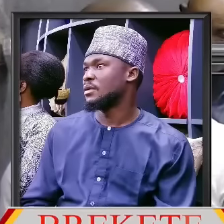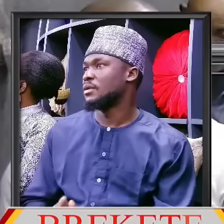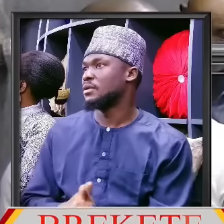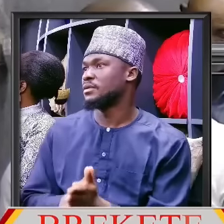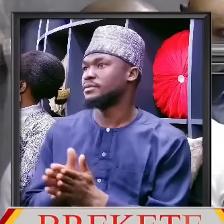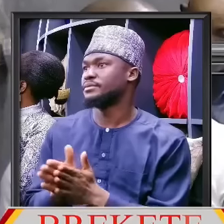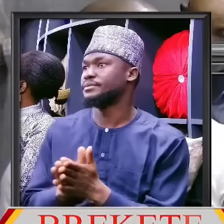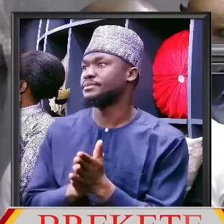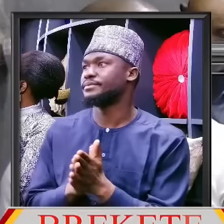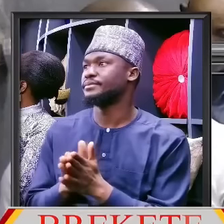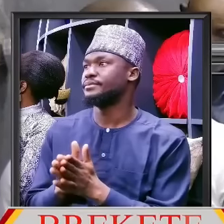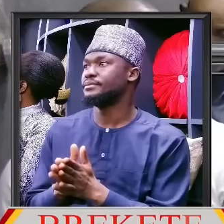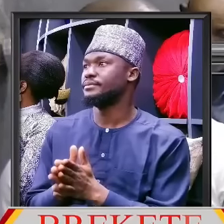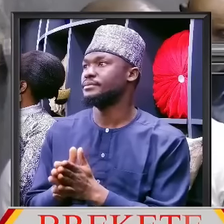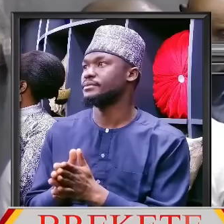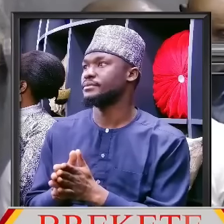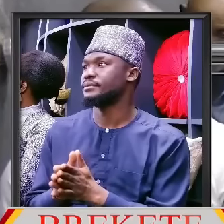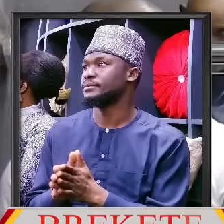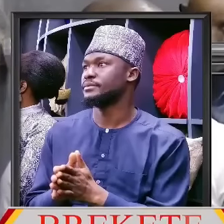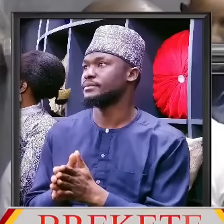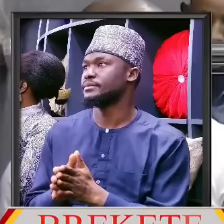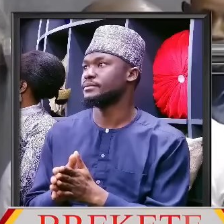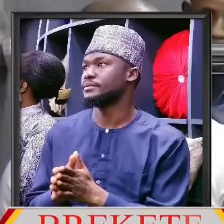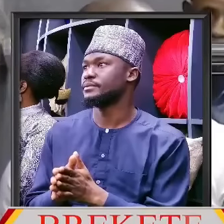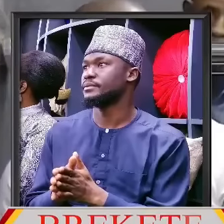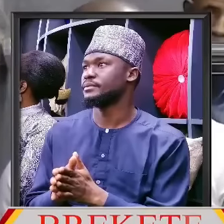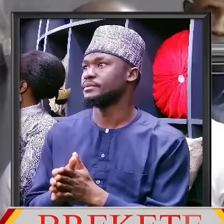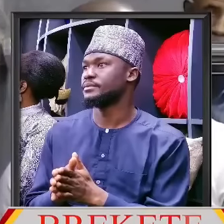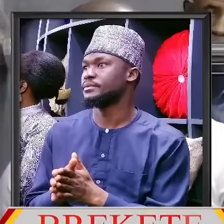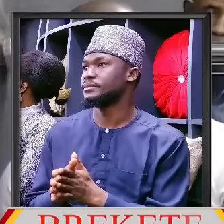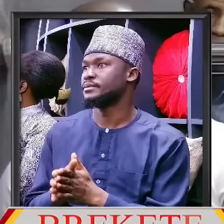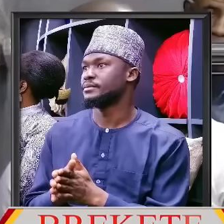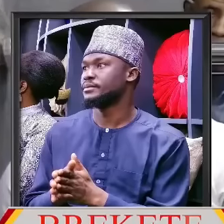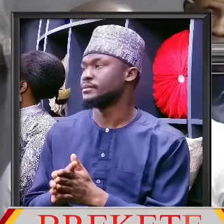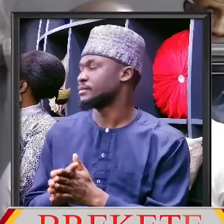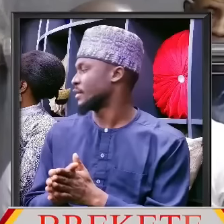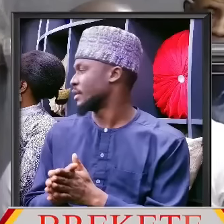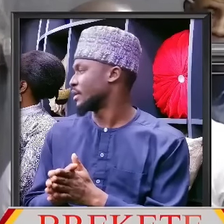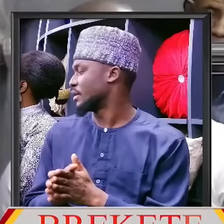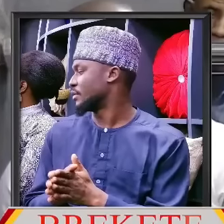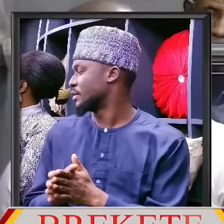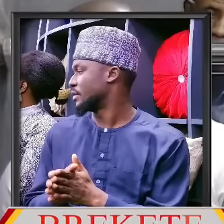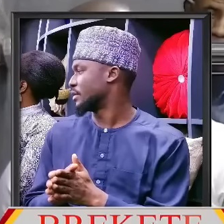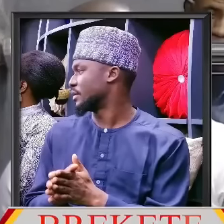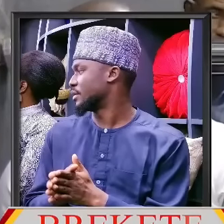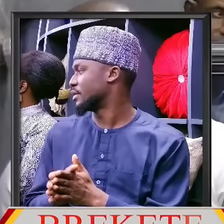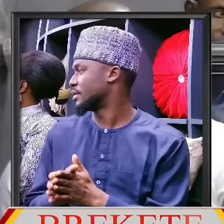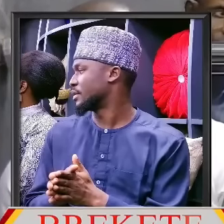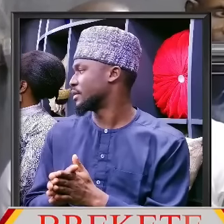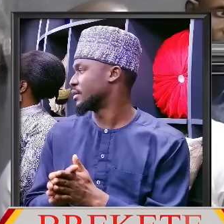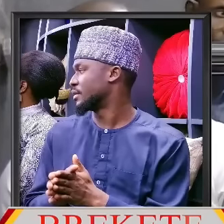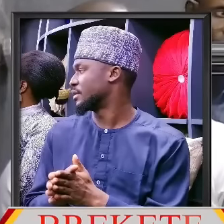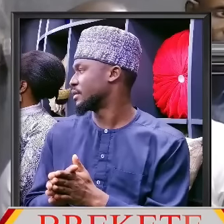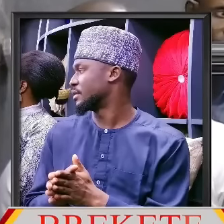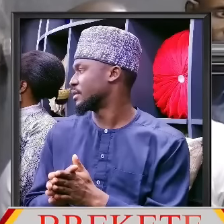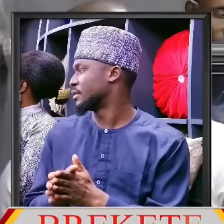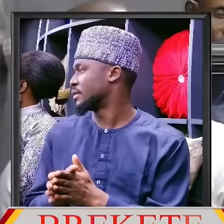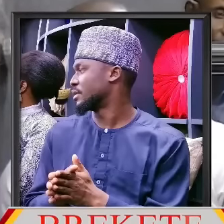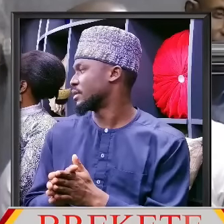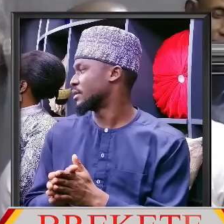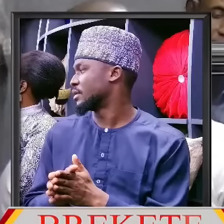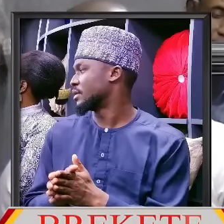Okay. I hope soon I know isolate this ones where they for the pressure group to victimize them. Yeah. At all. Because, we will